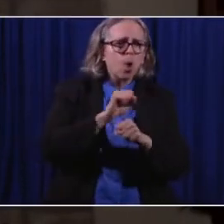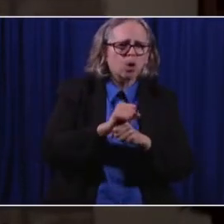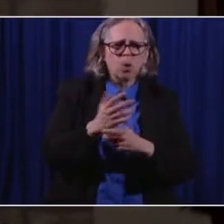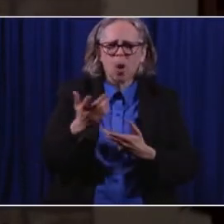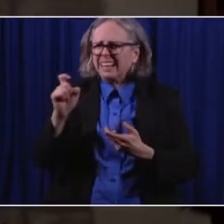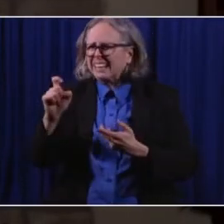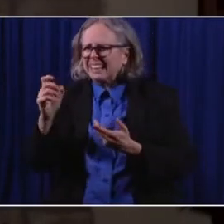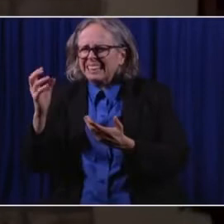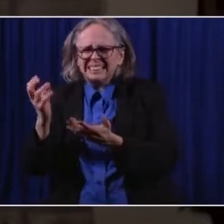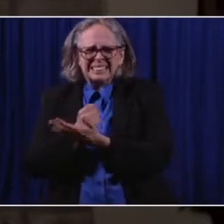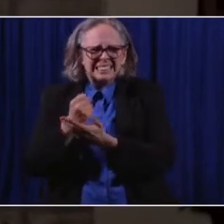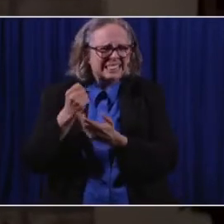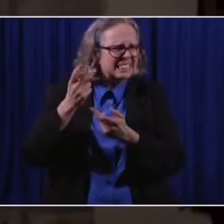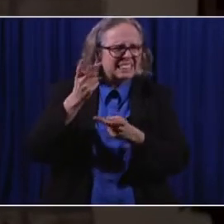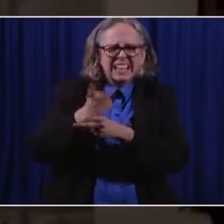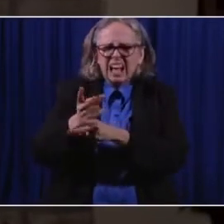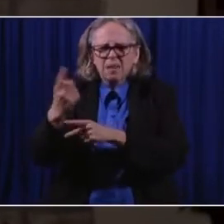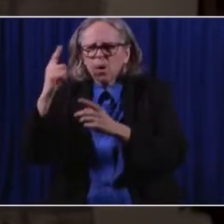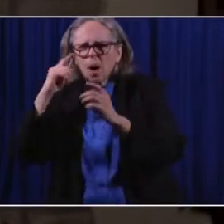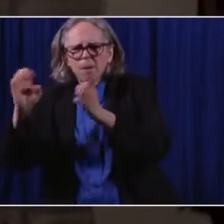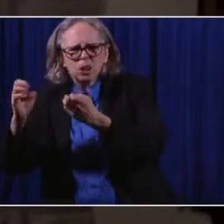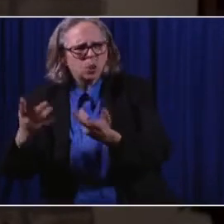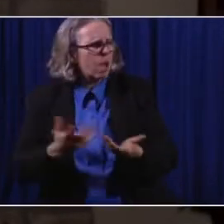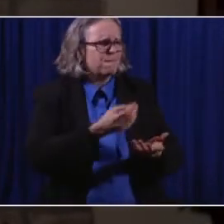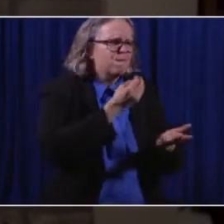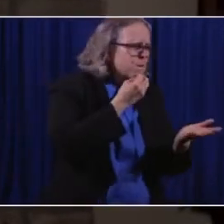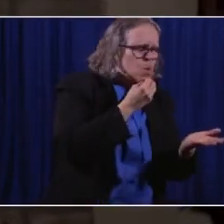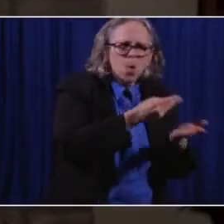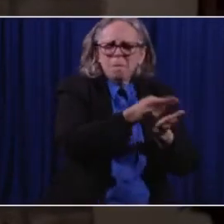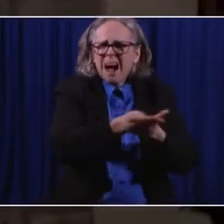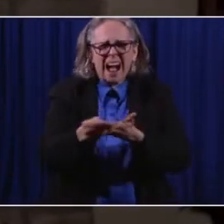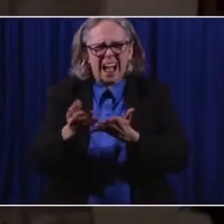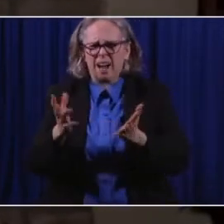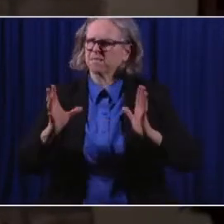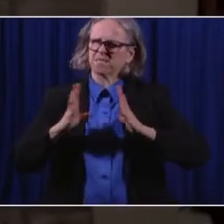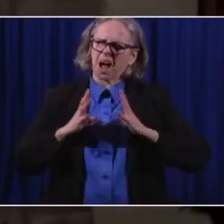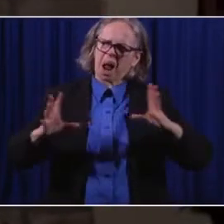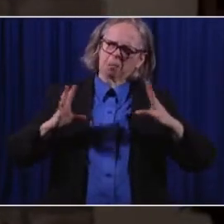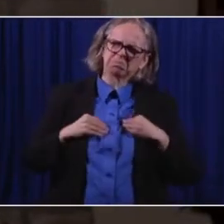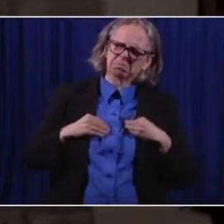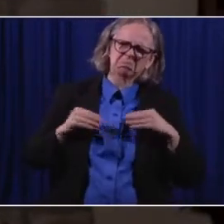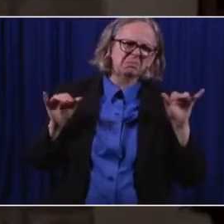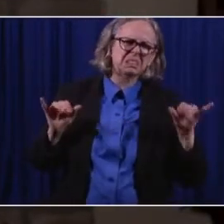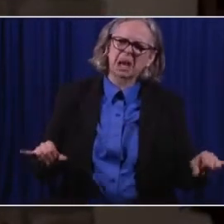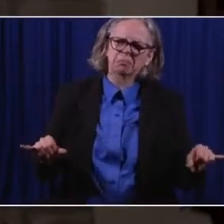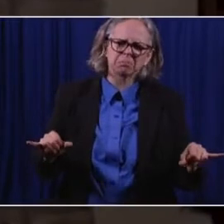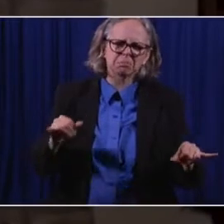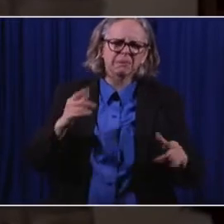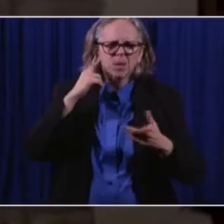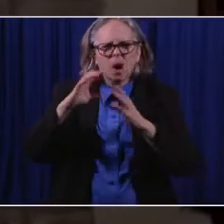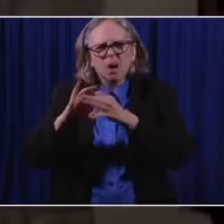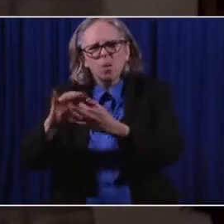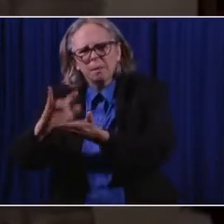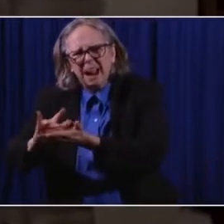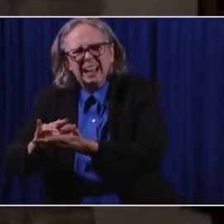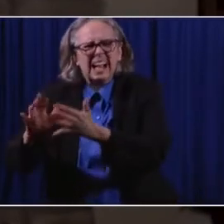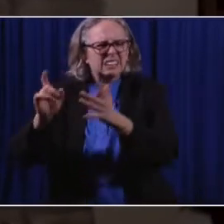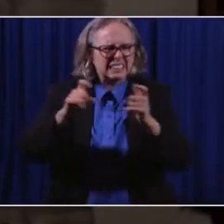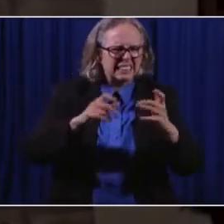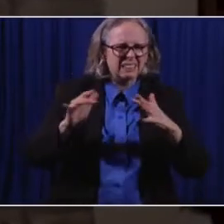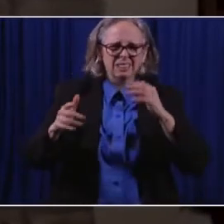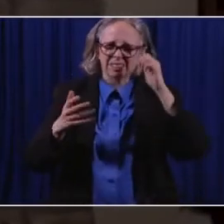or going to the pharmacy. Picking up or carrying out or a drive-through meal and ordering for delivery is certainly permitted, but serving food and